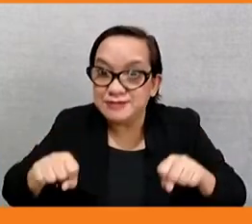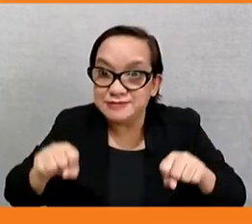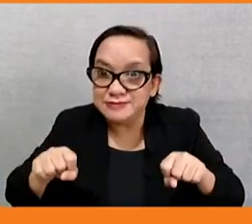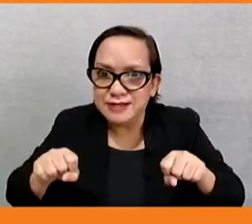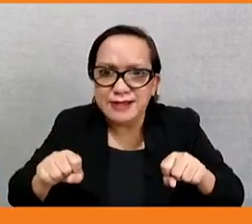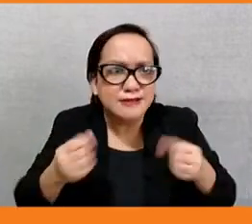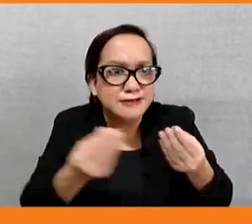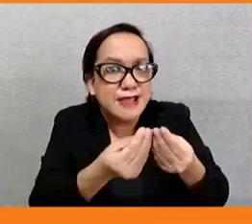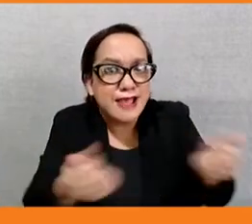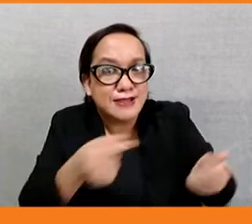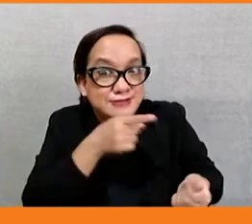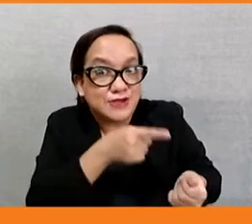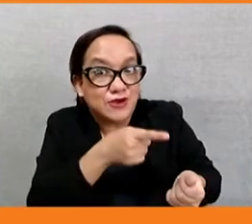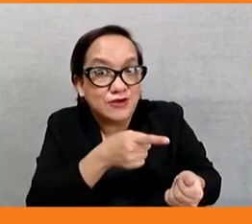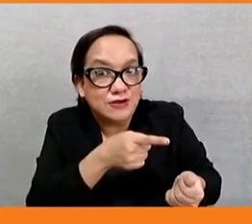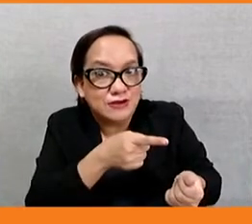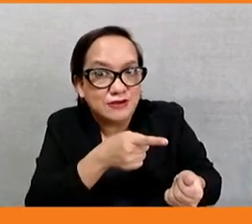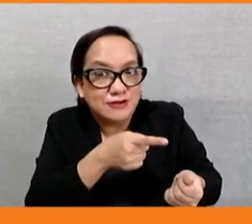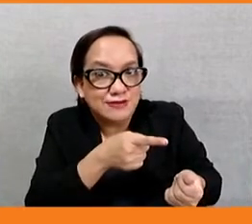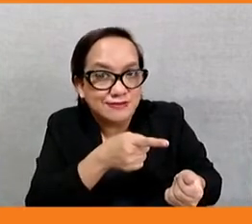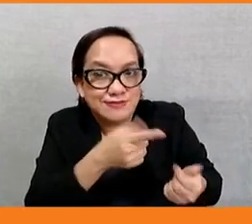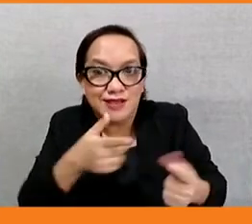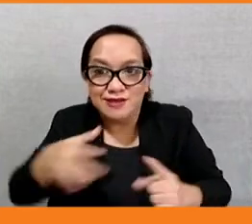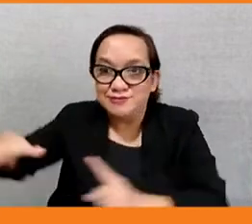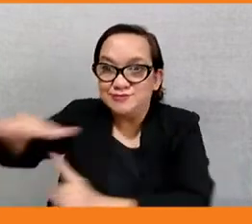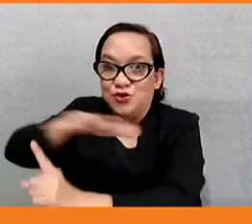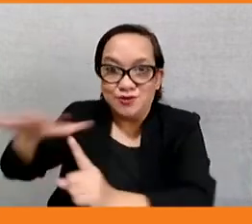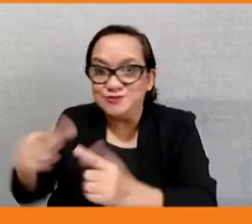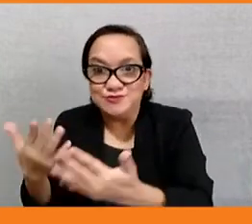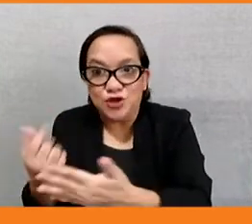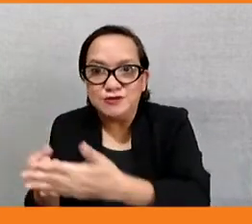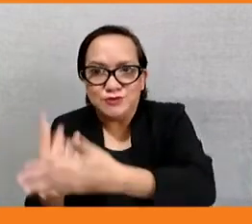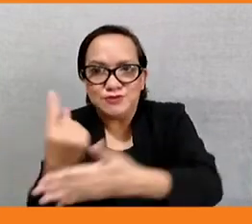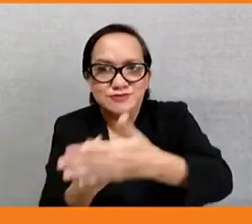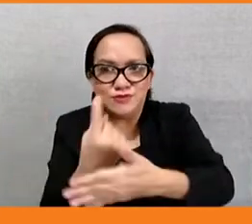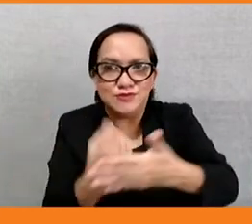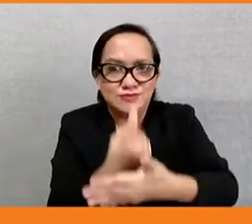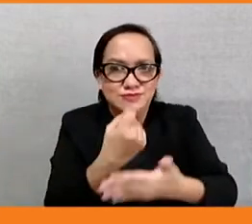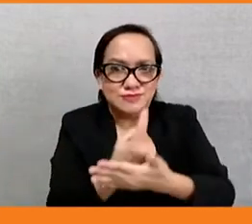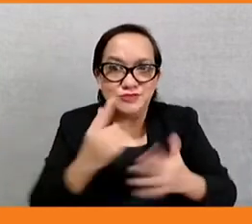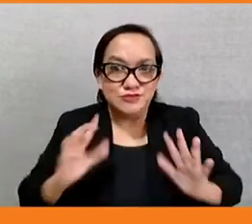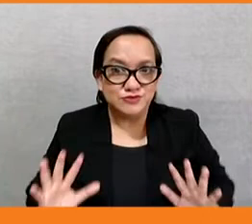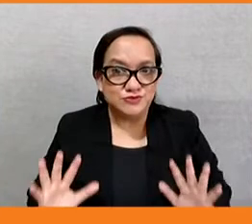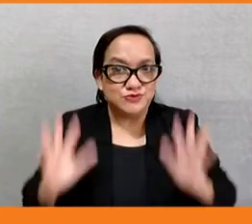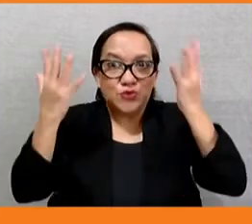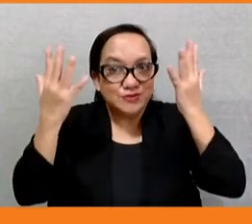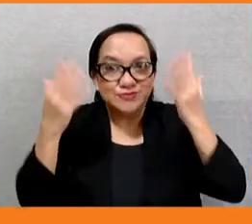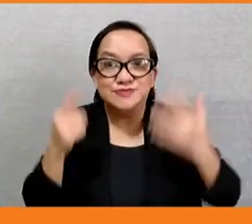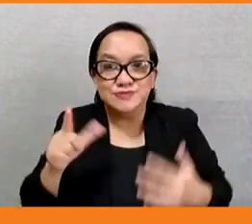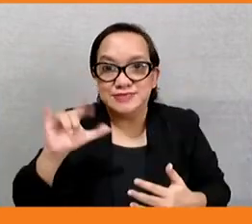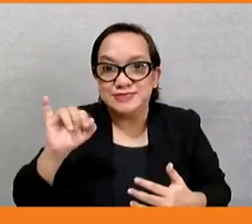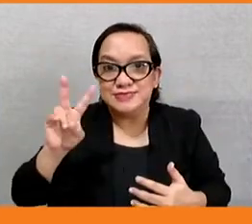opportunity, improves livelihood, and drives growth. This can be